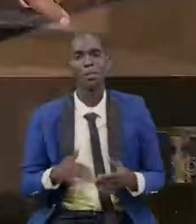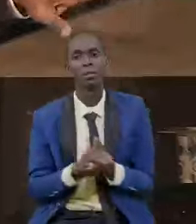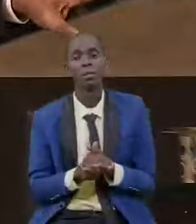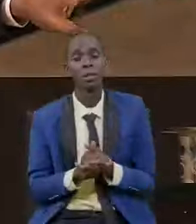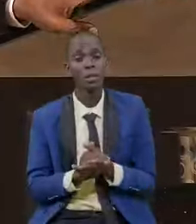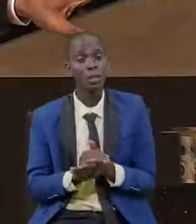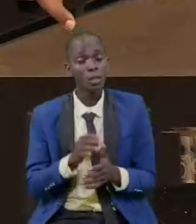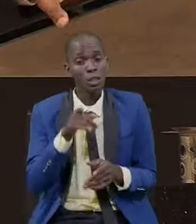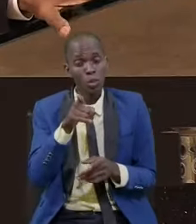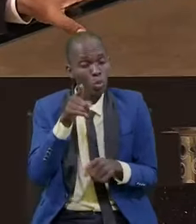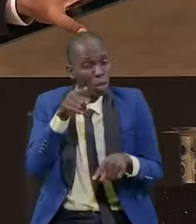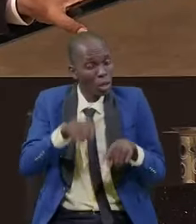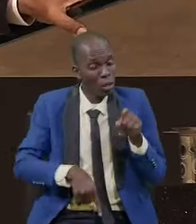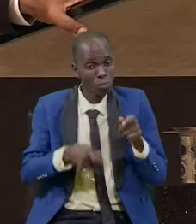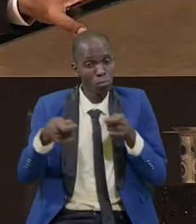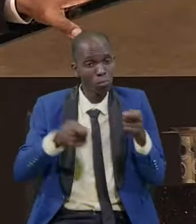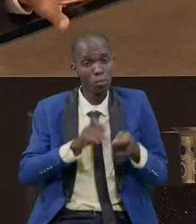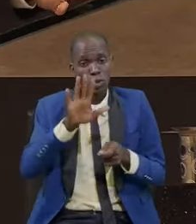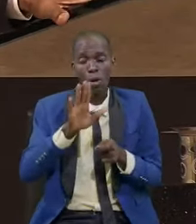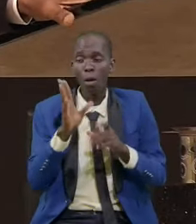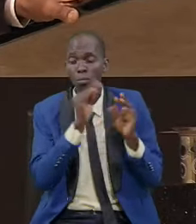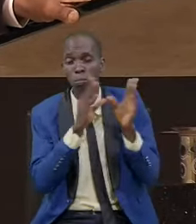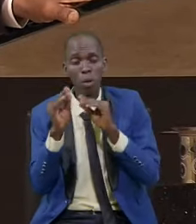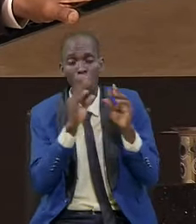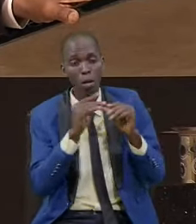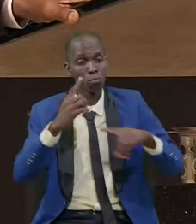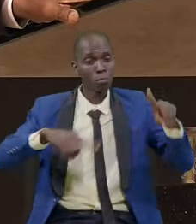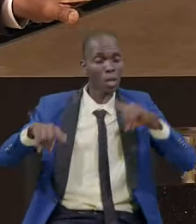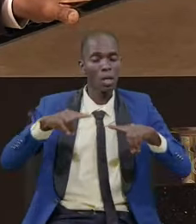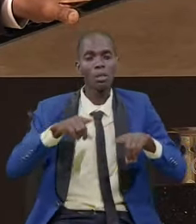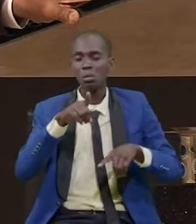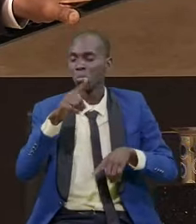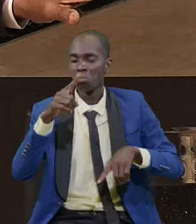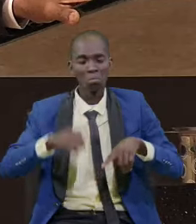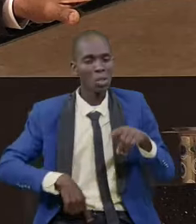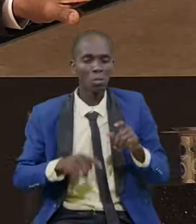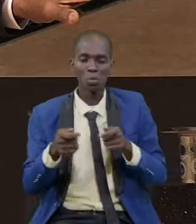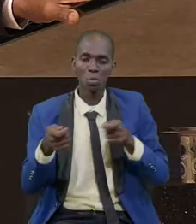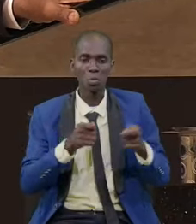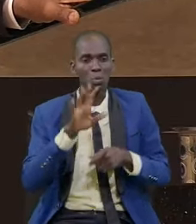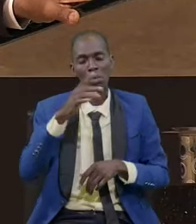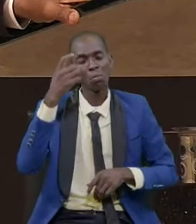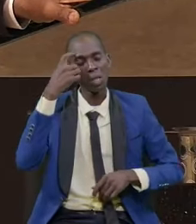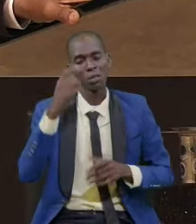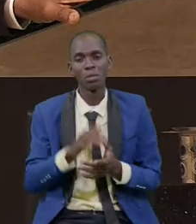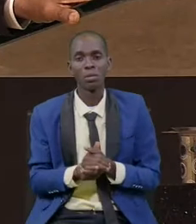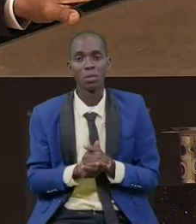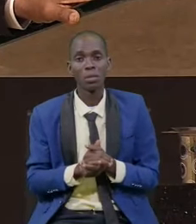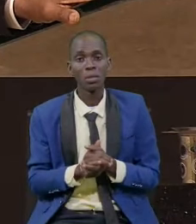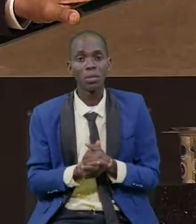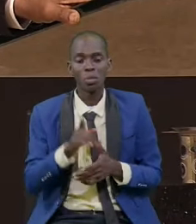cannot control the tongue will not be able to control his mind,